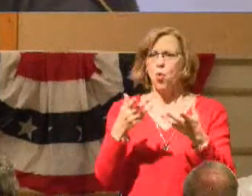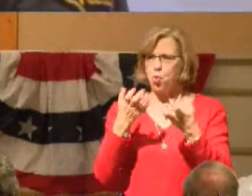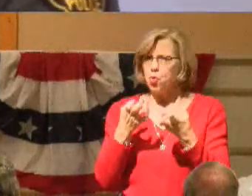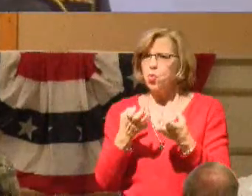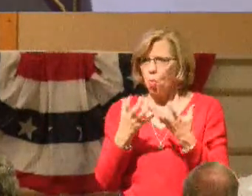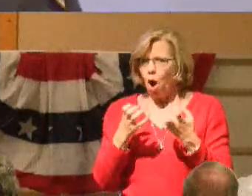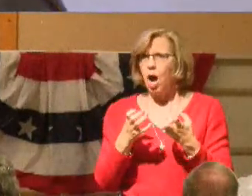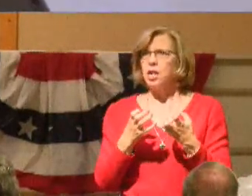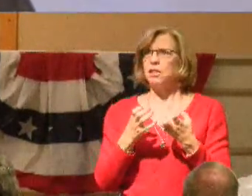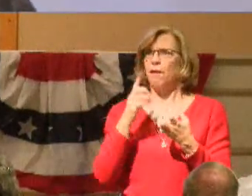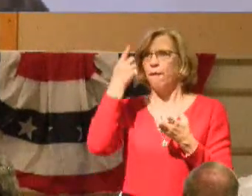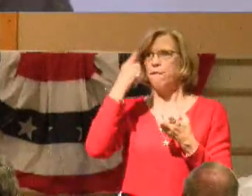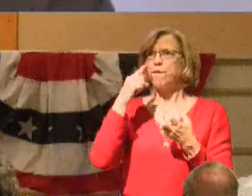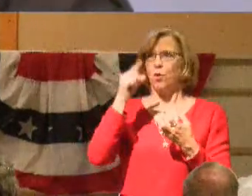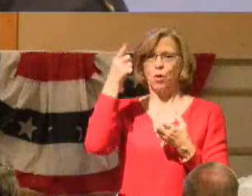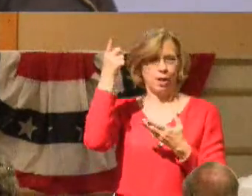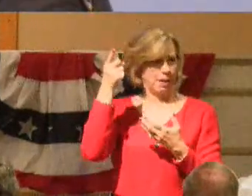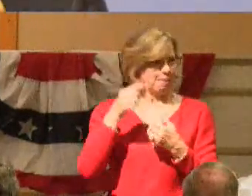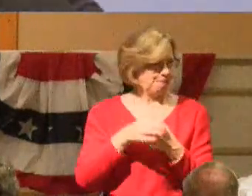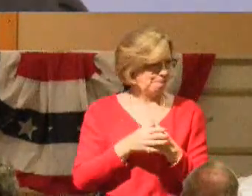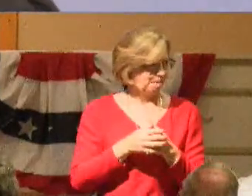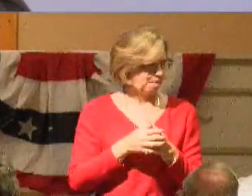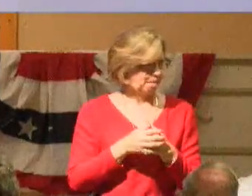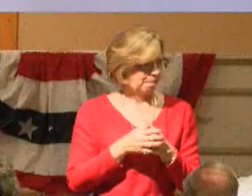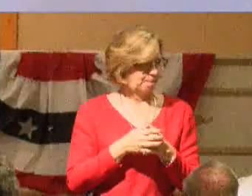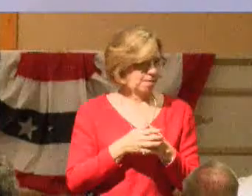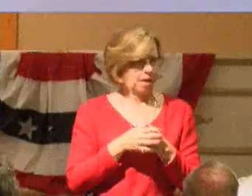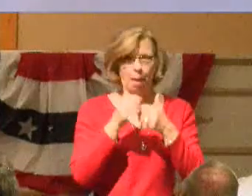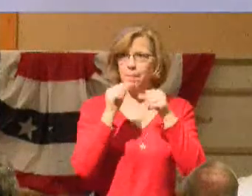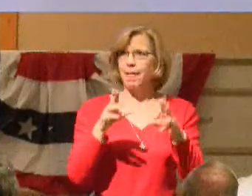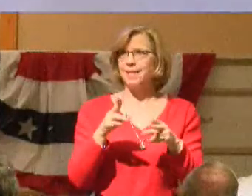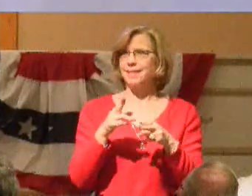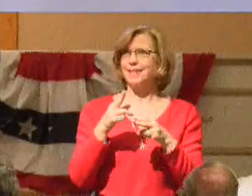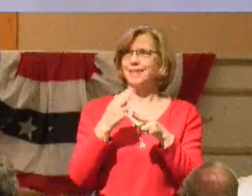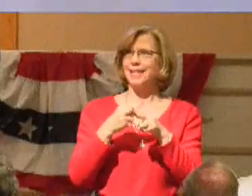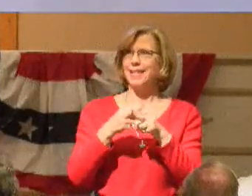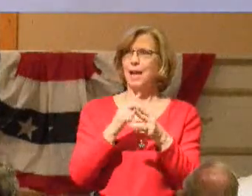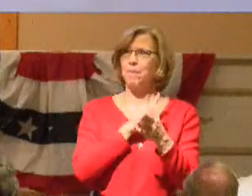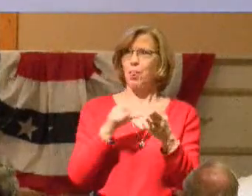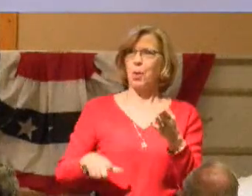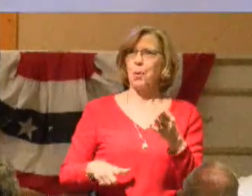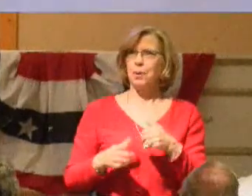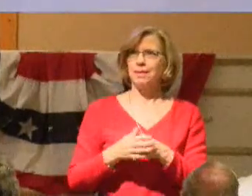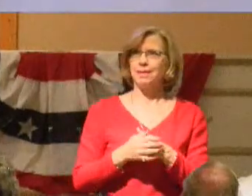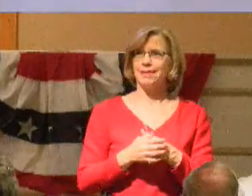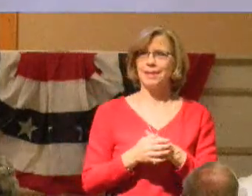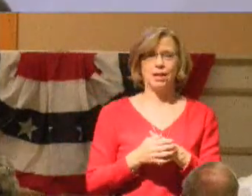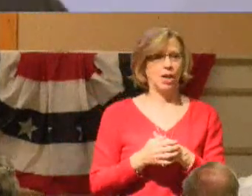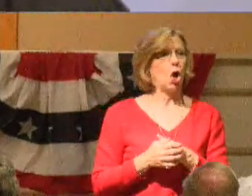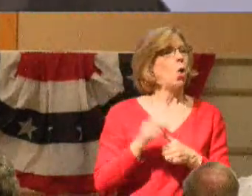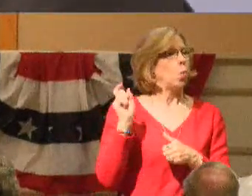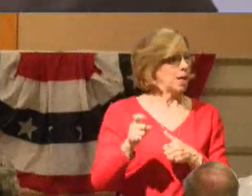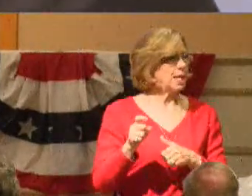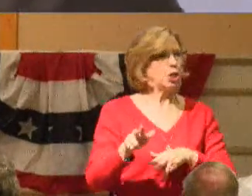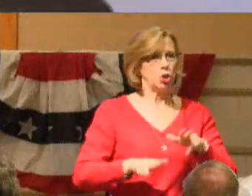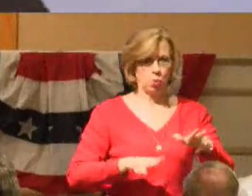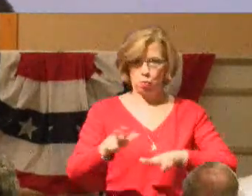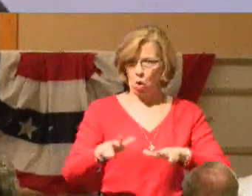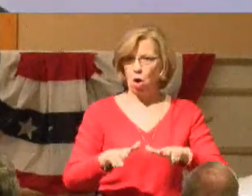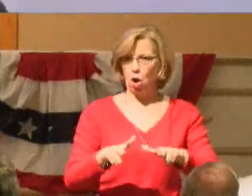and finish? And the Baptist says, blessed be the name of the Lord. We must walk in the